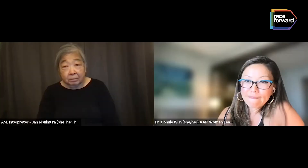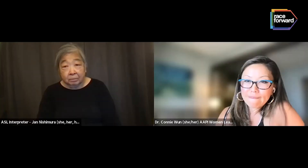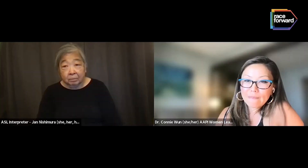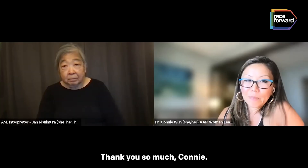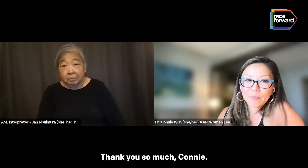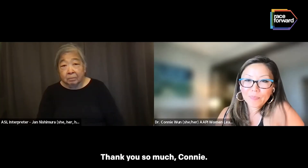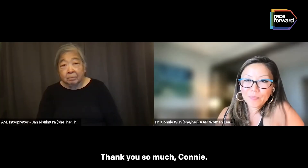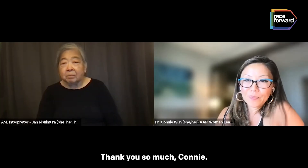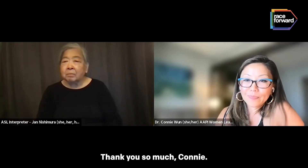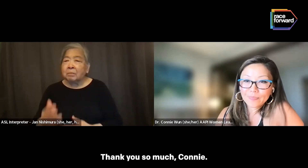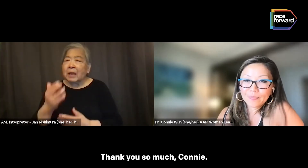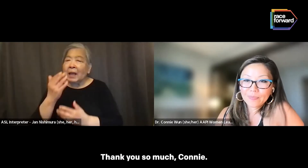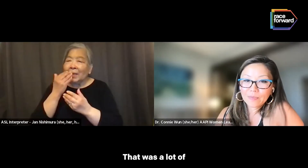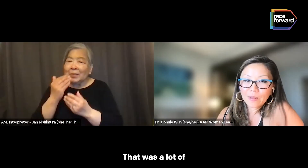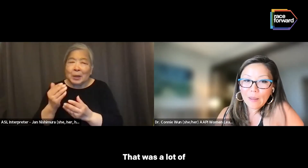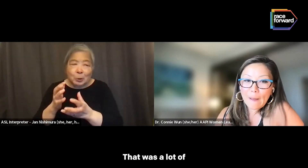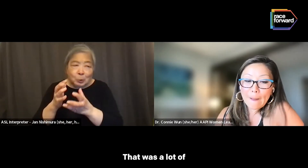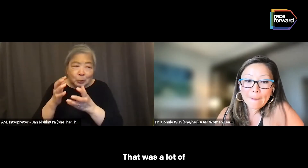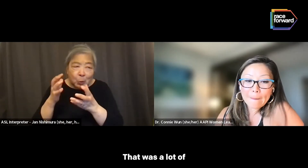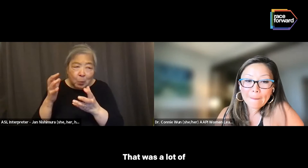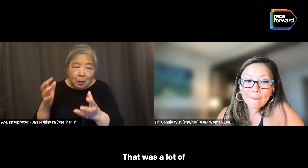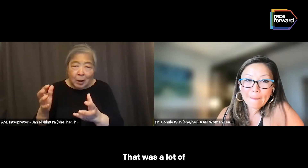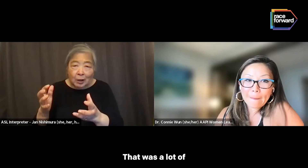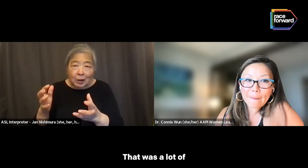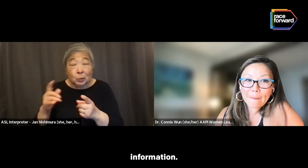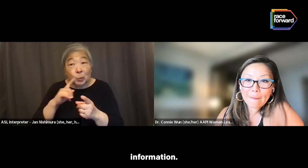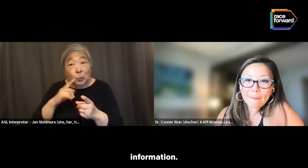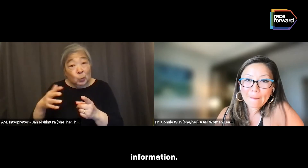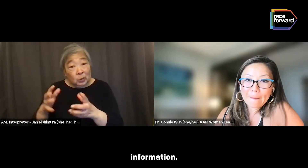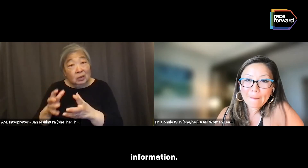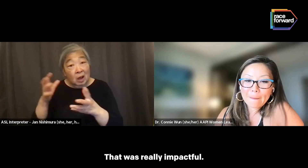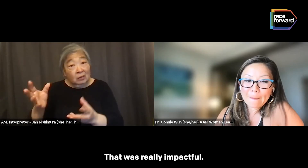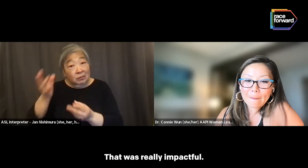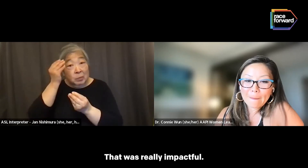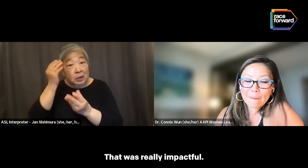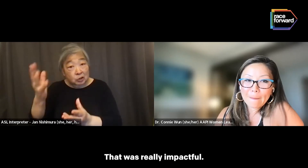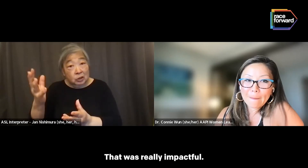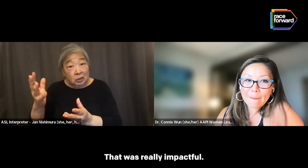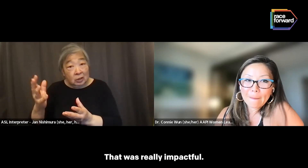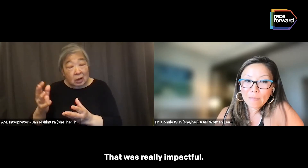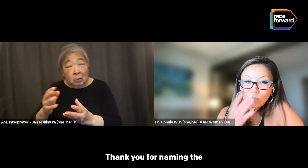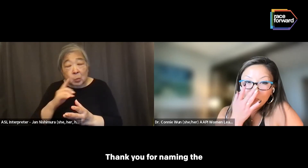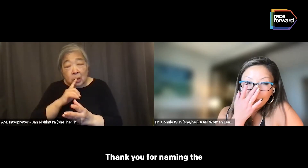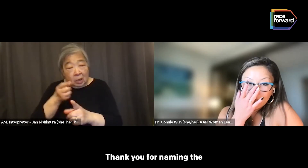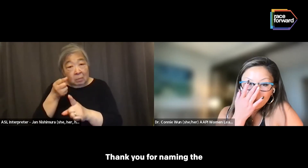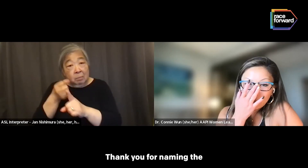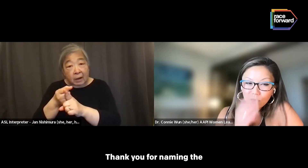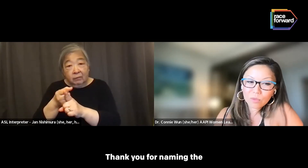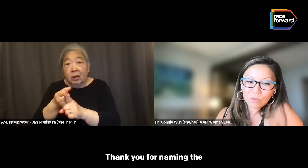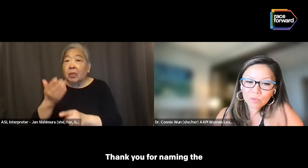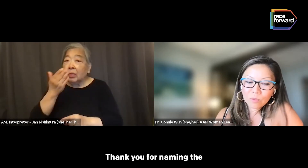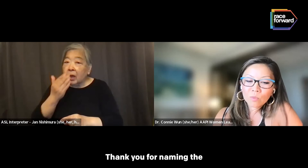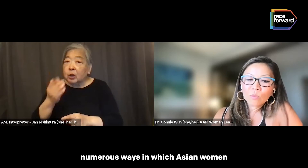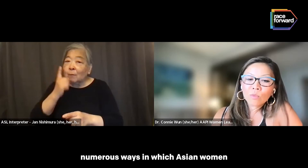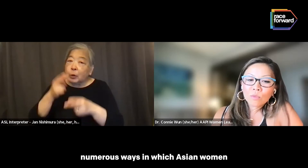Thank you so much, Connie. That was a lot of information. That was really impactful. Thank you for naming